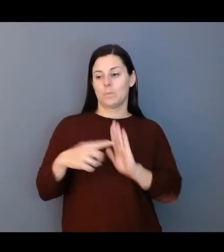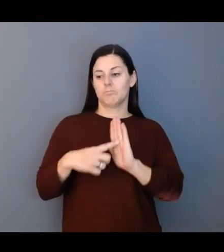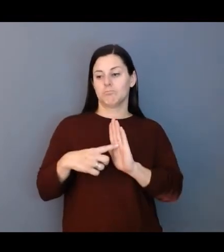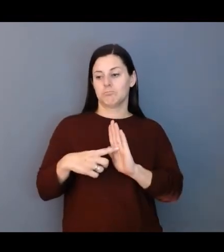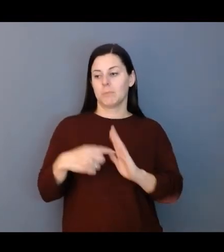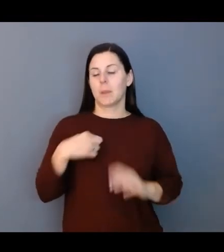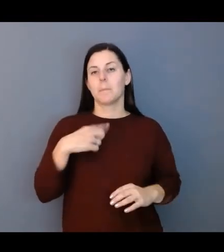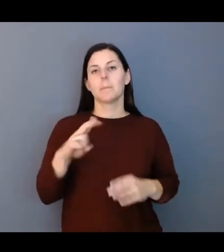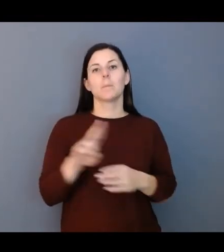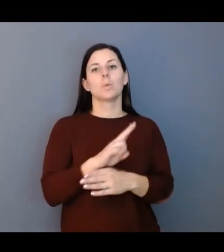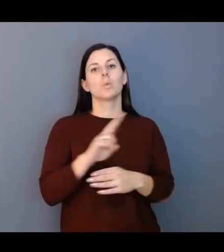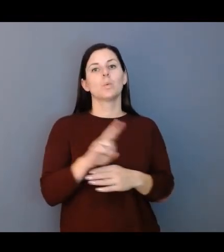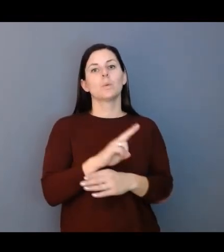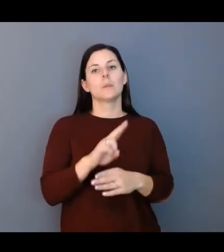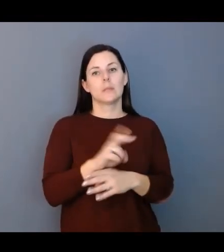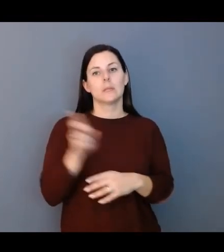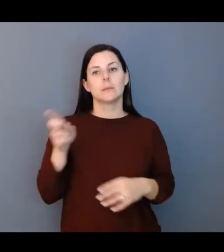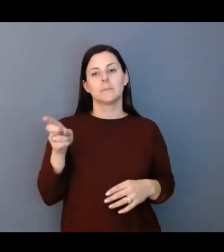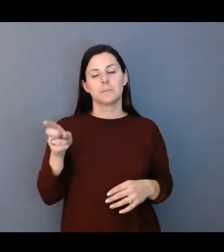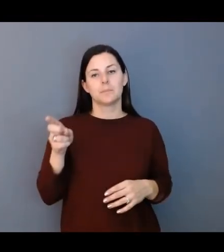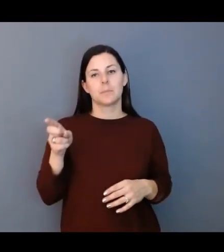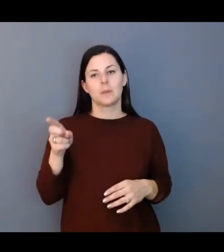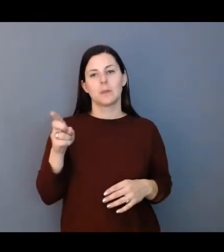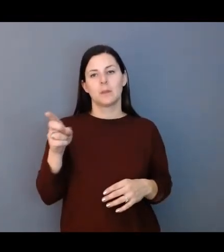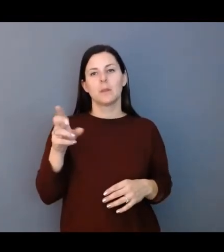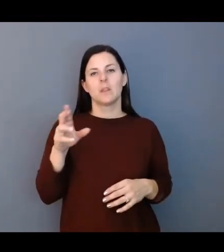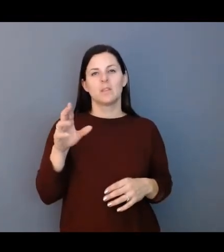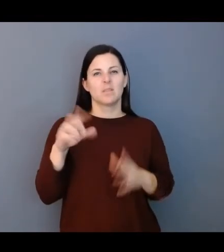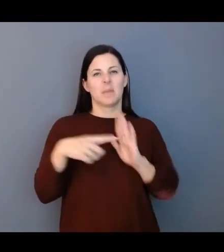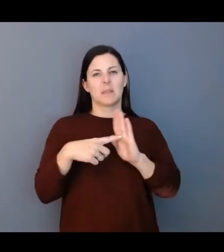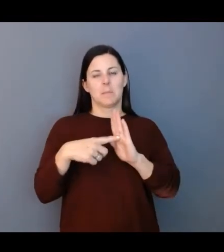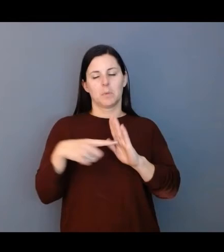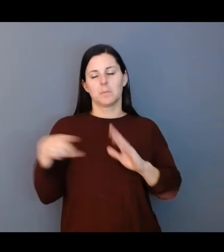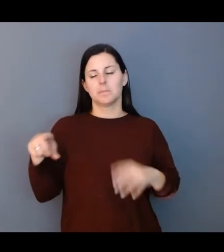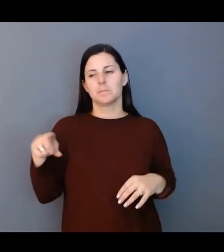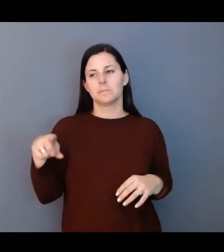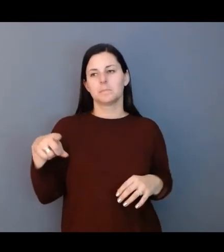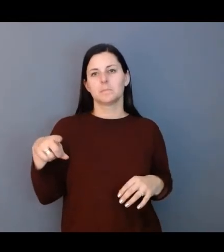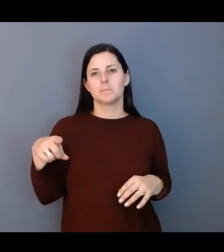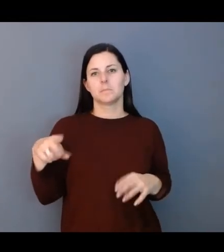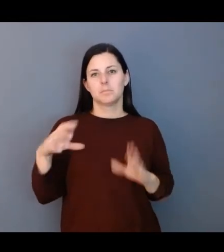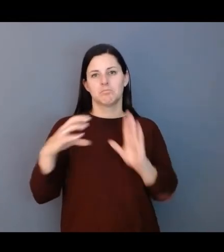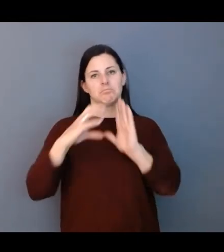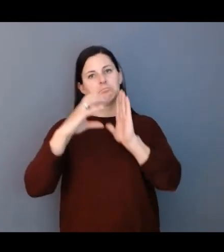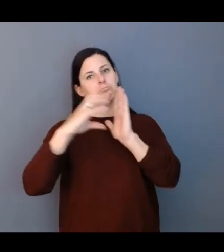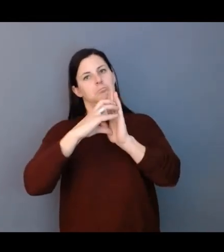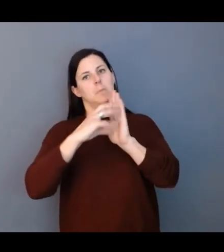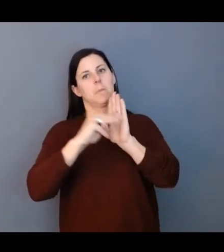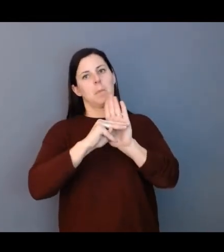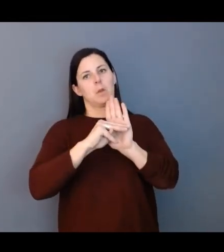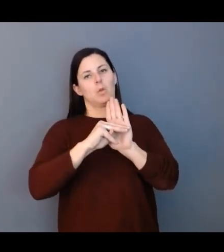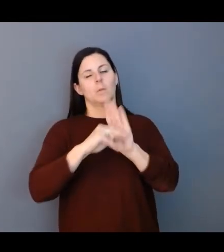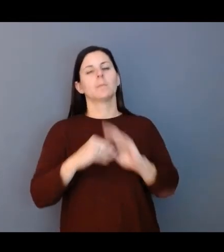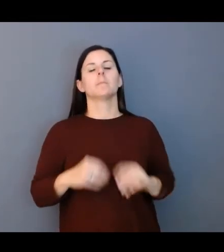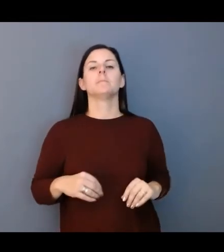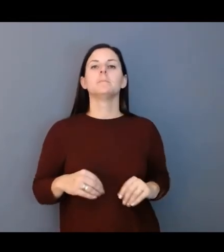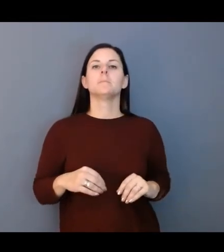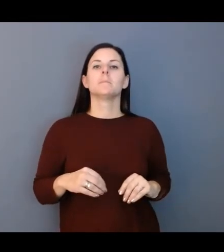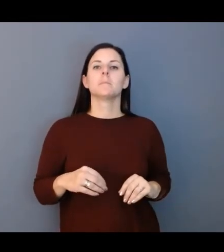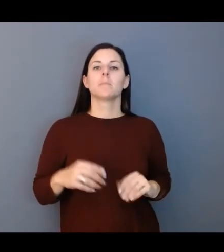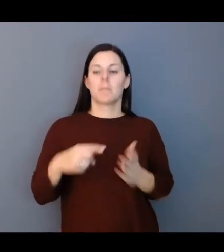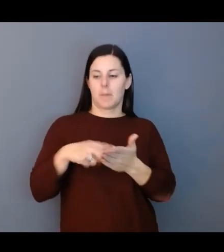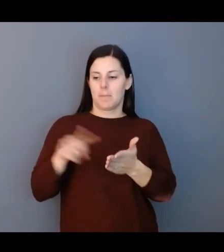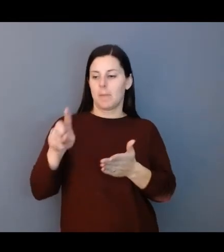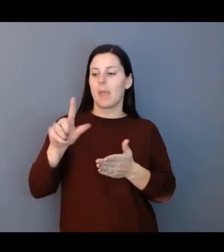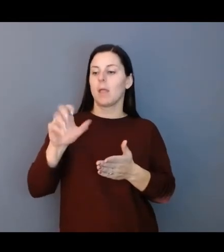demo, so I'm using the ResNet 50. Like I mentioned before, I packaged the model, and